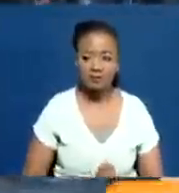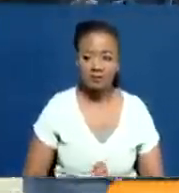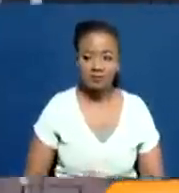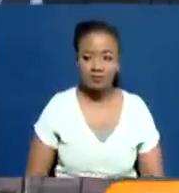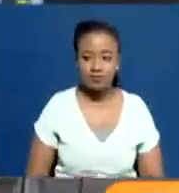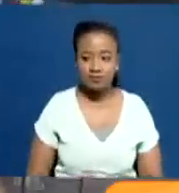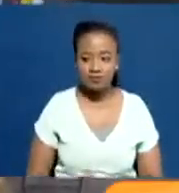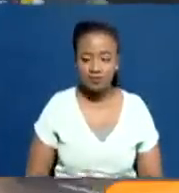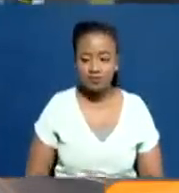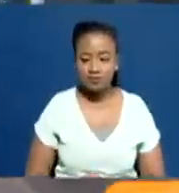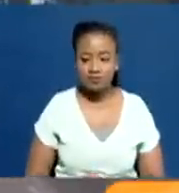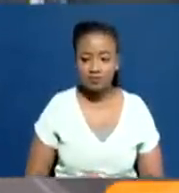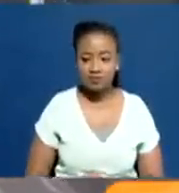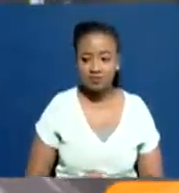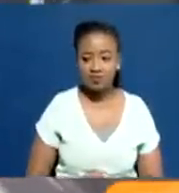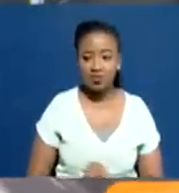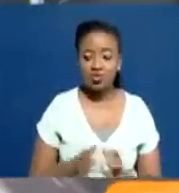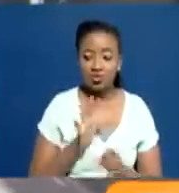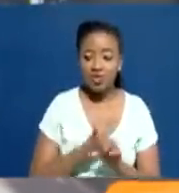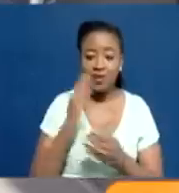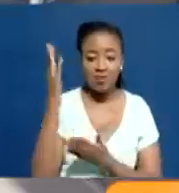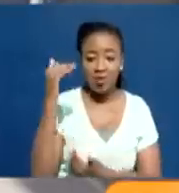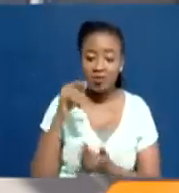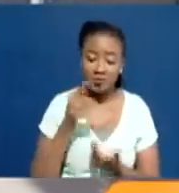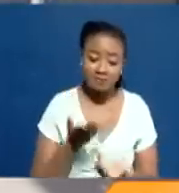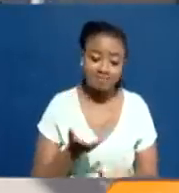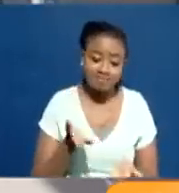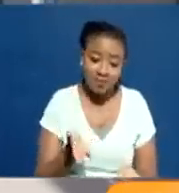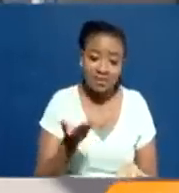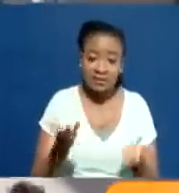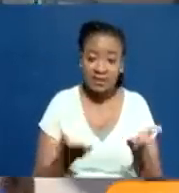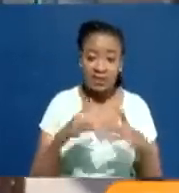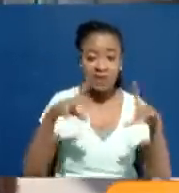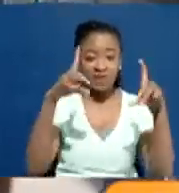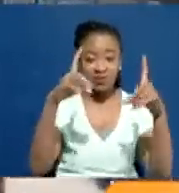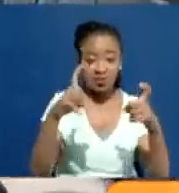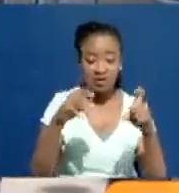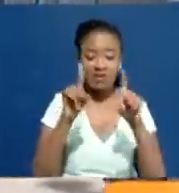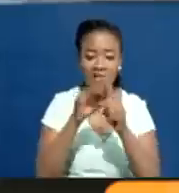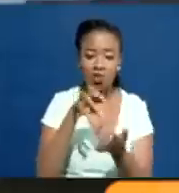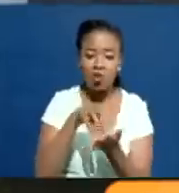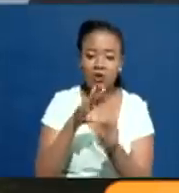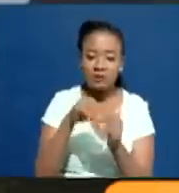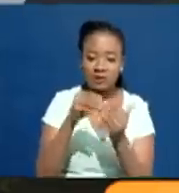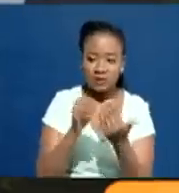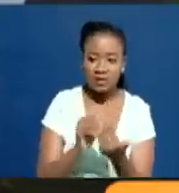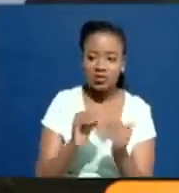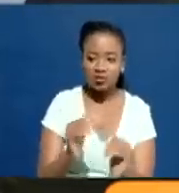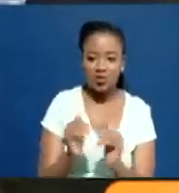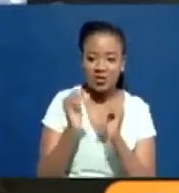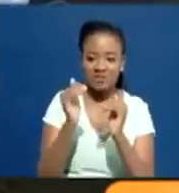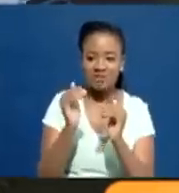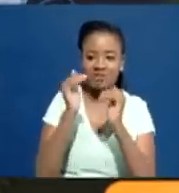One can only hope that this is the beginning of taking photography and indeed content creation to new